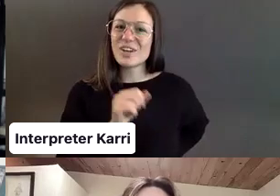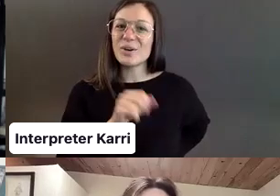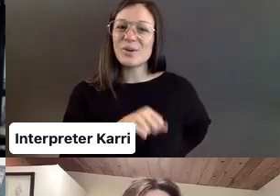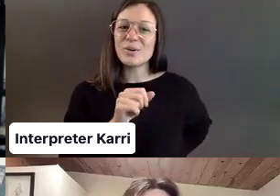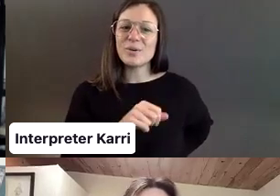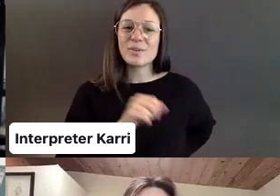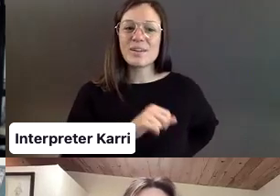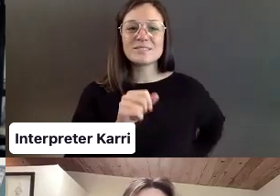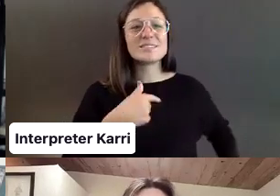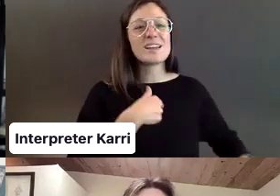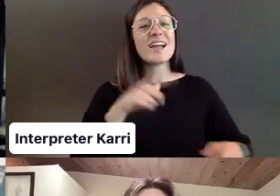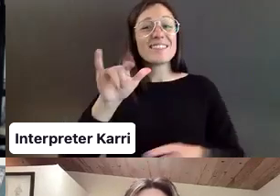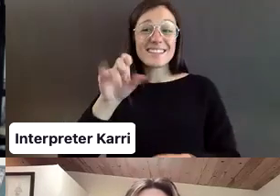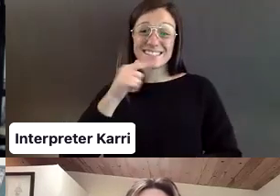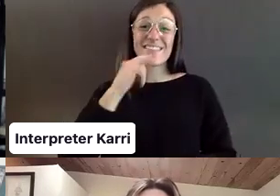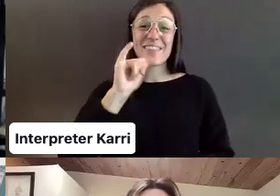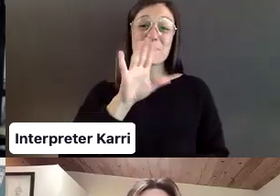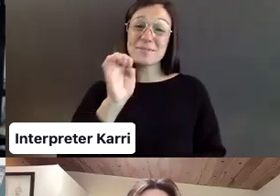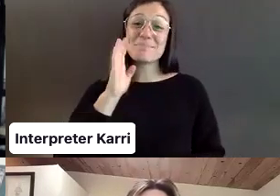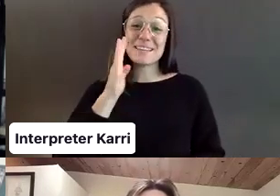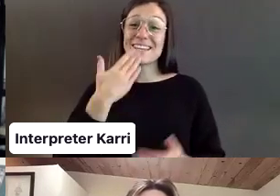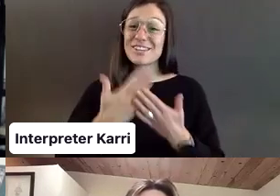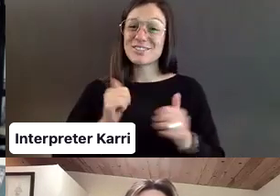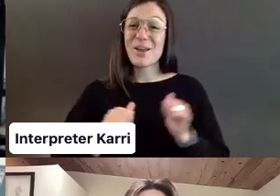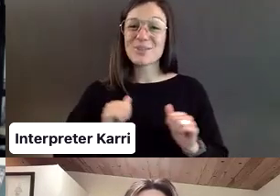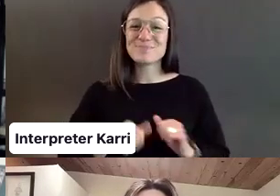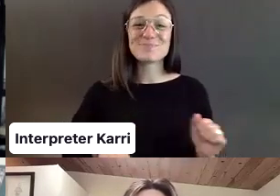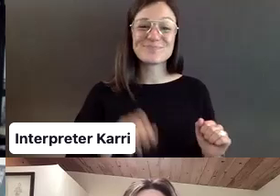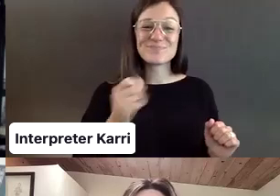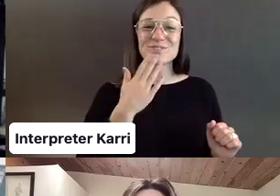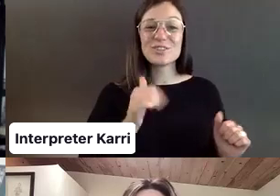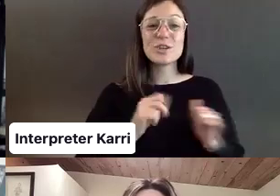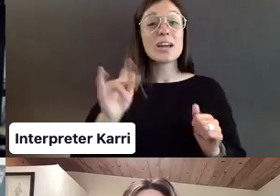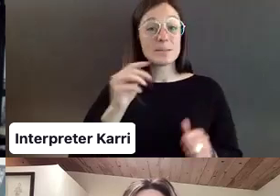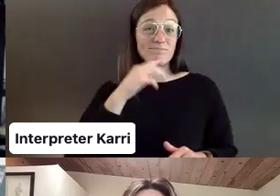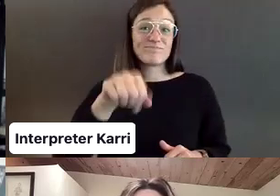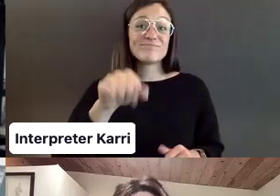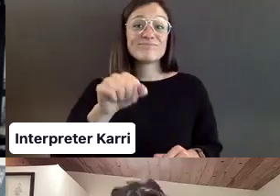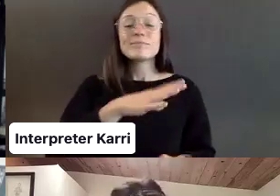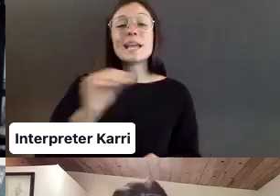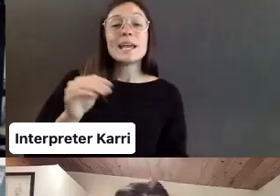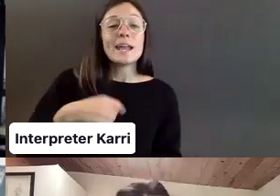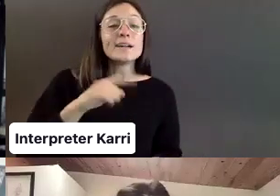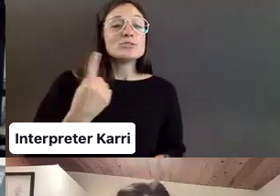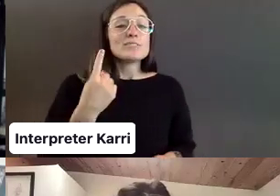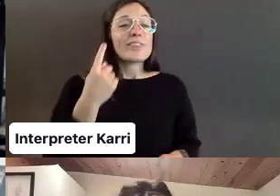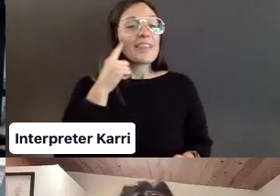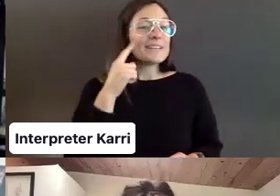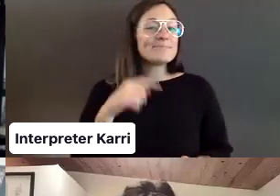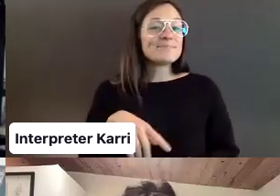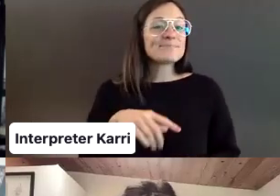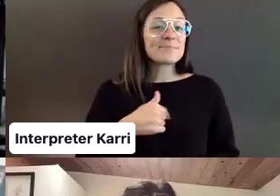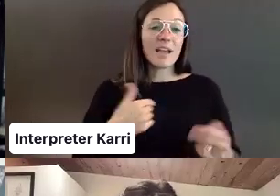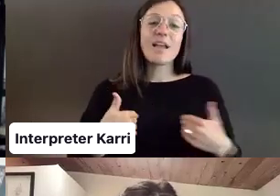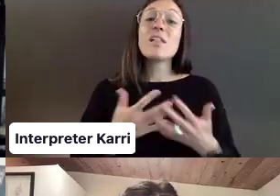Can I get tickets, It'd be a please? good show. It'd be a good show. I think it would be a good show. And I just think I have a